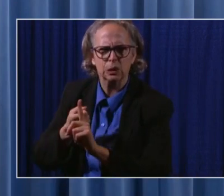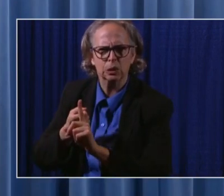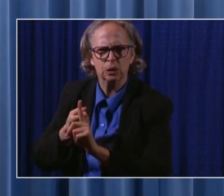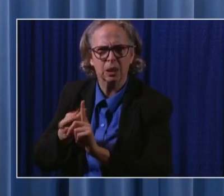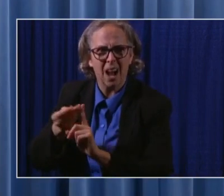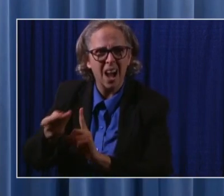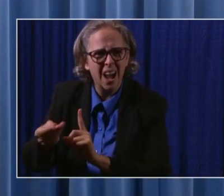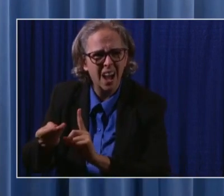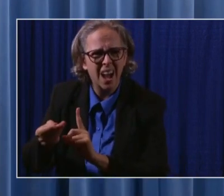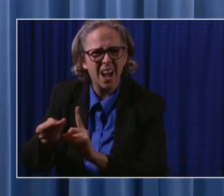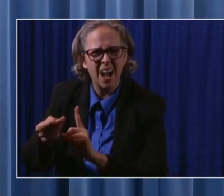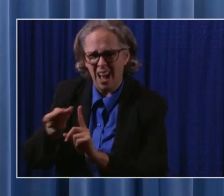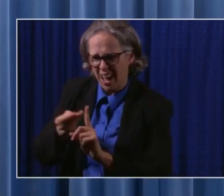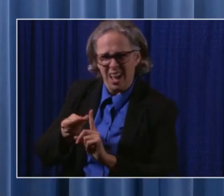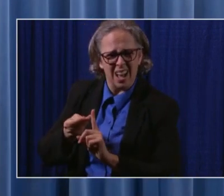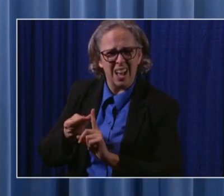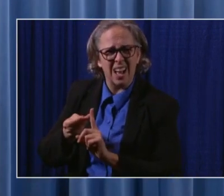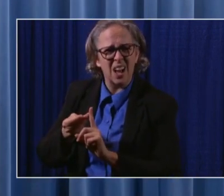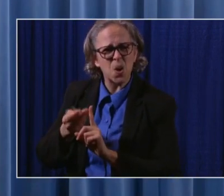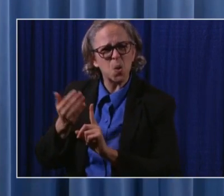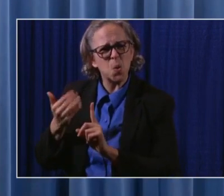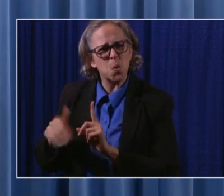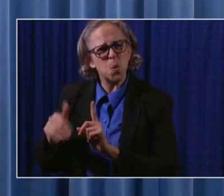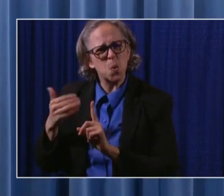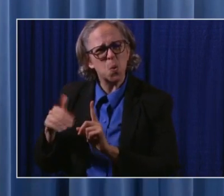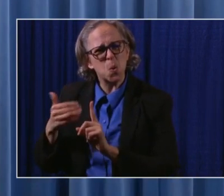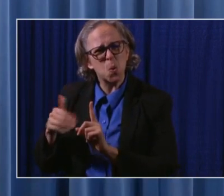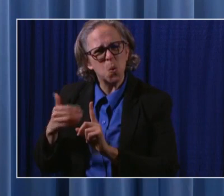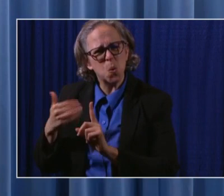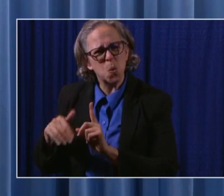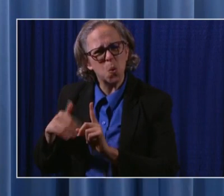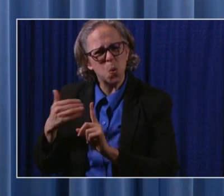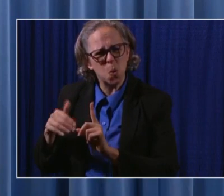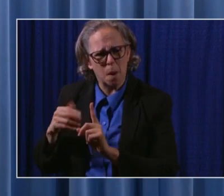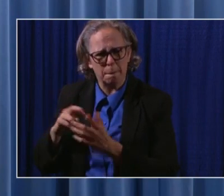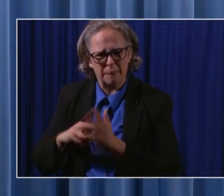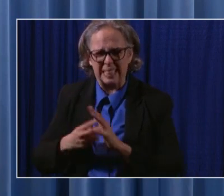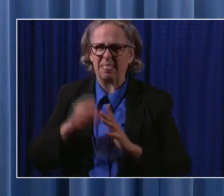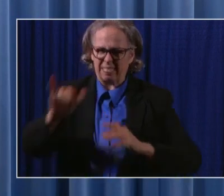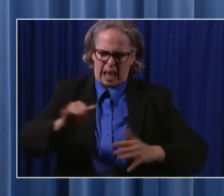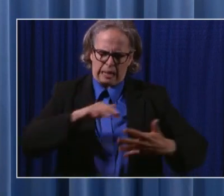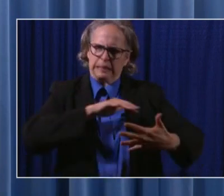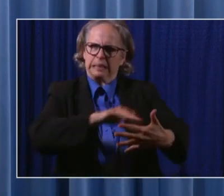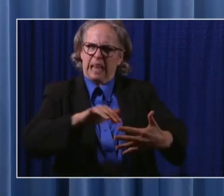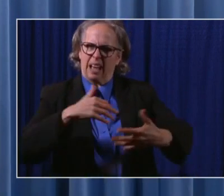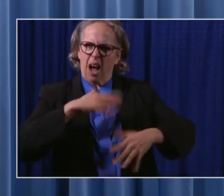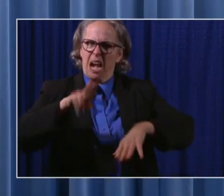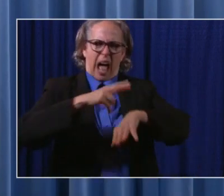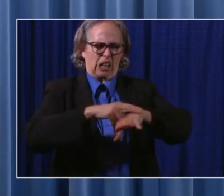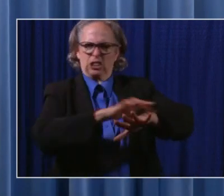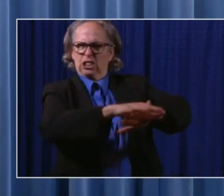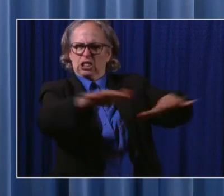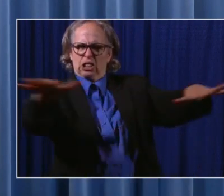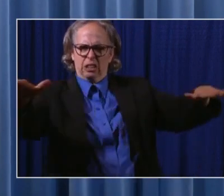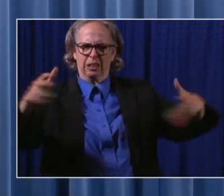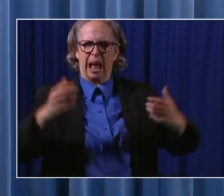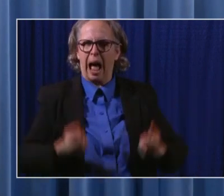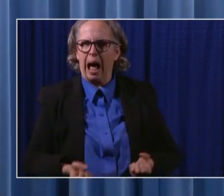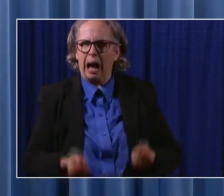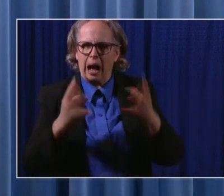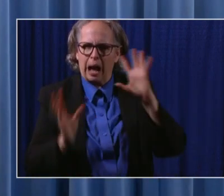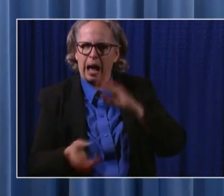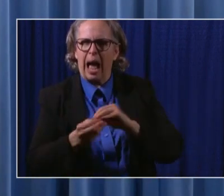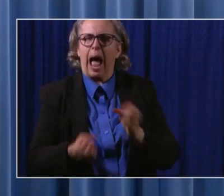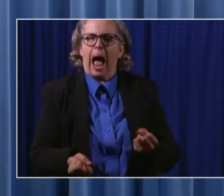are, at risk. And so what the study is trying to determine is how much more at risk are they? Are they more at risk than if they were doing